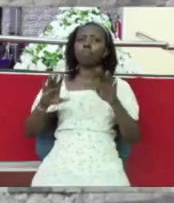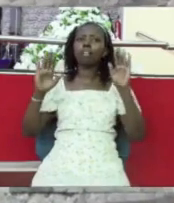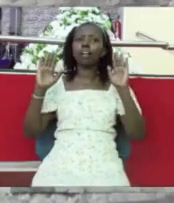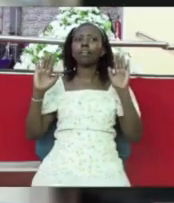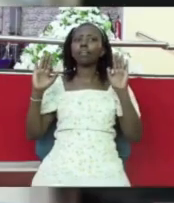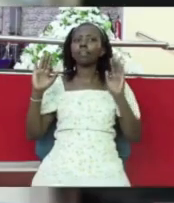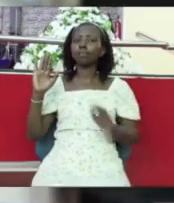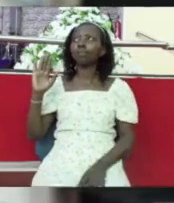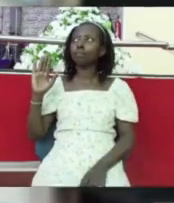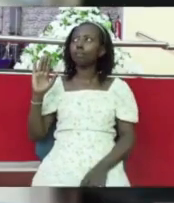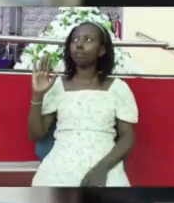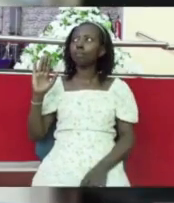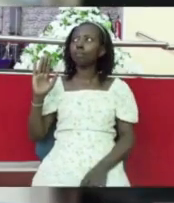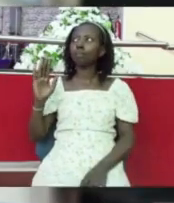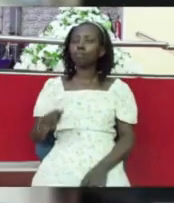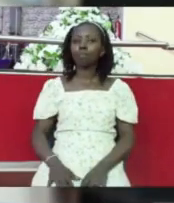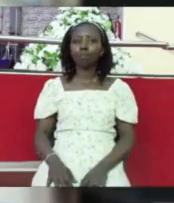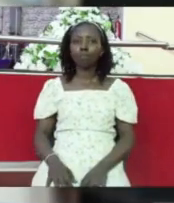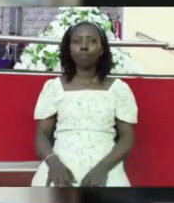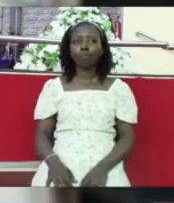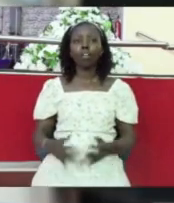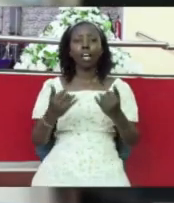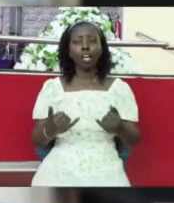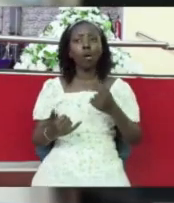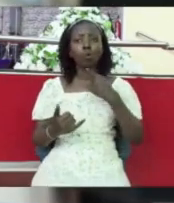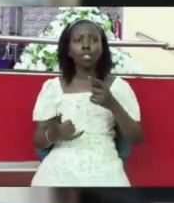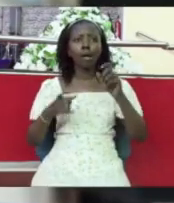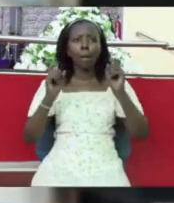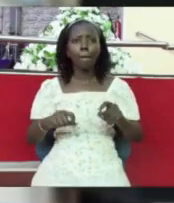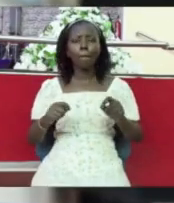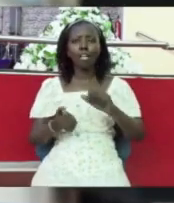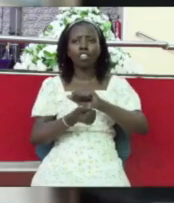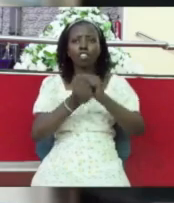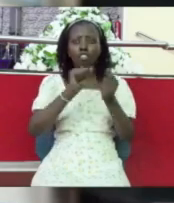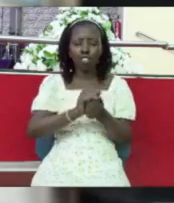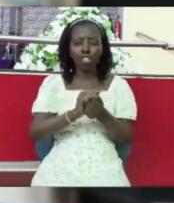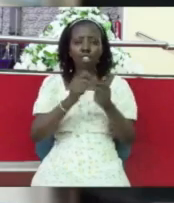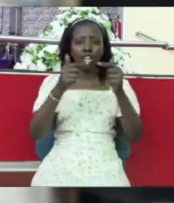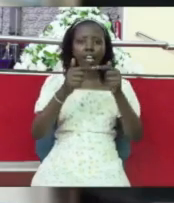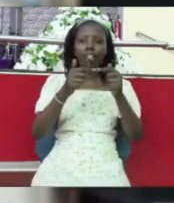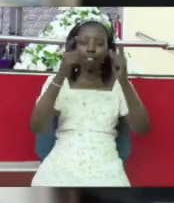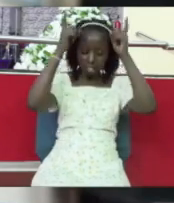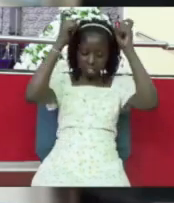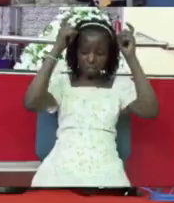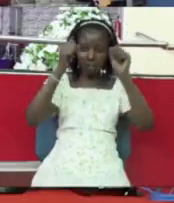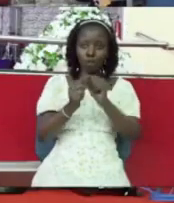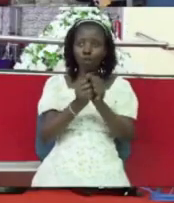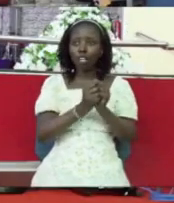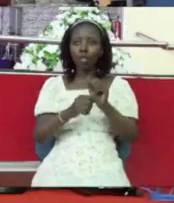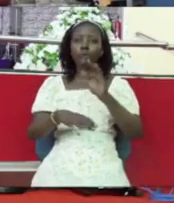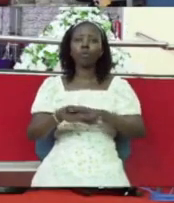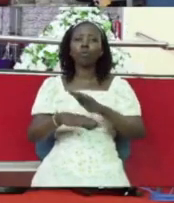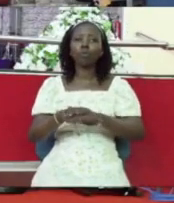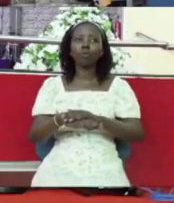mbele kuweza kukiri. And like we are saying, we have to overcome evil with good. Ni lazima tukaweza kushinda dhambi na yale mazuri. If you